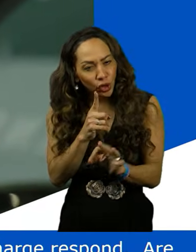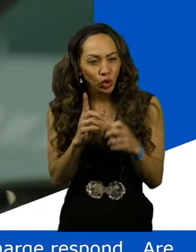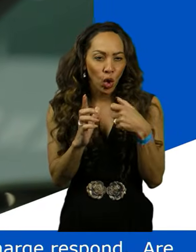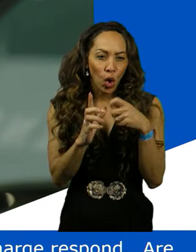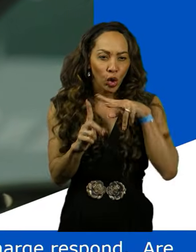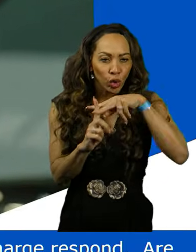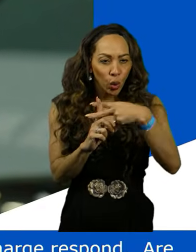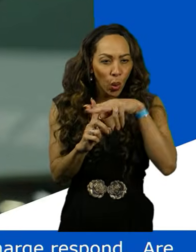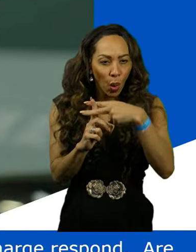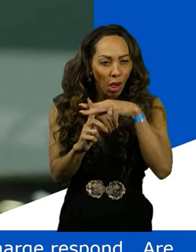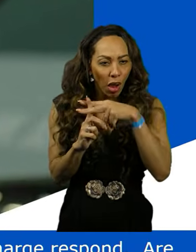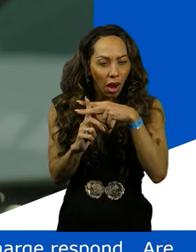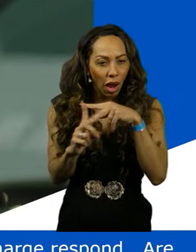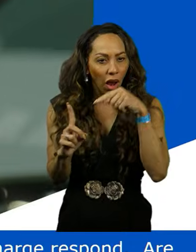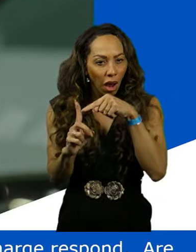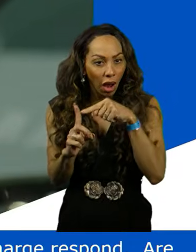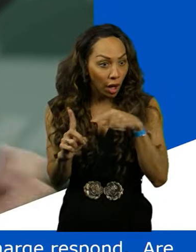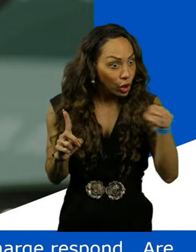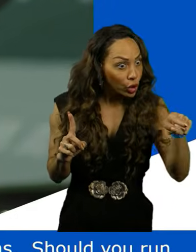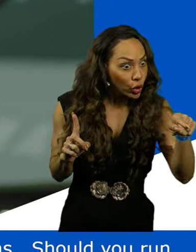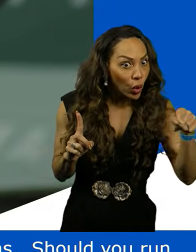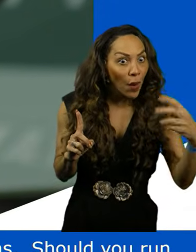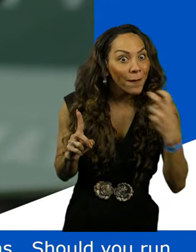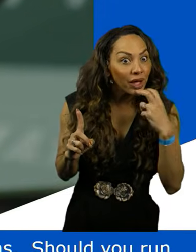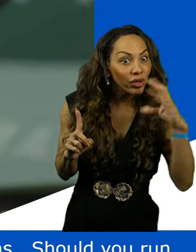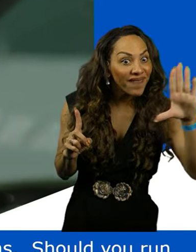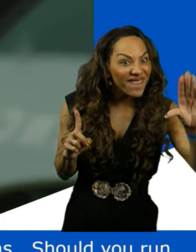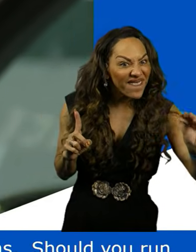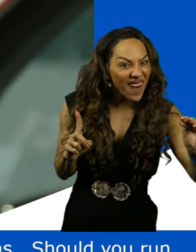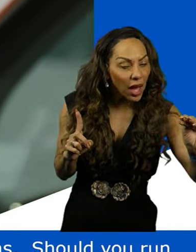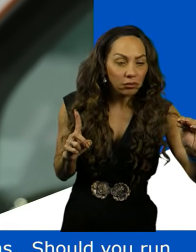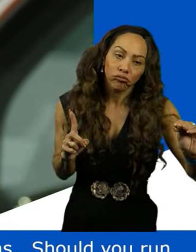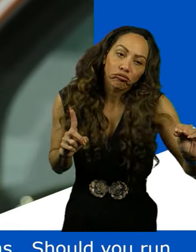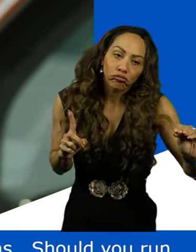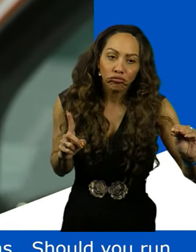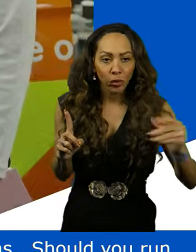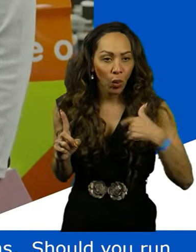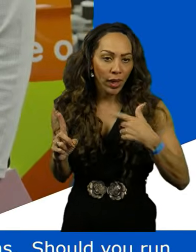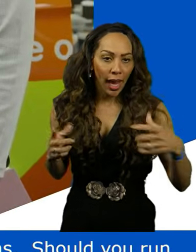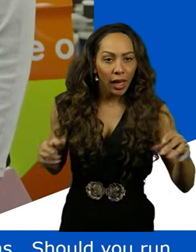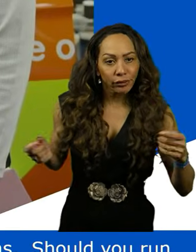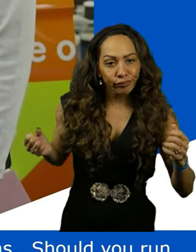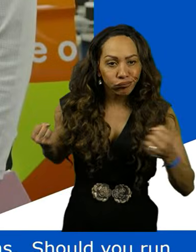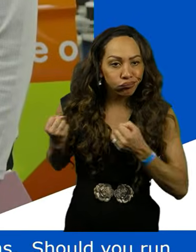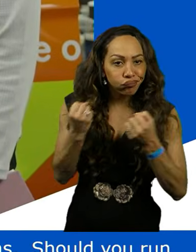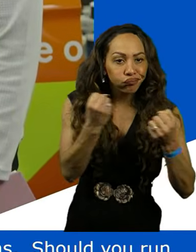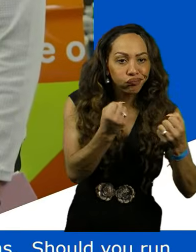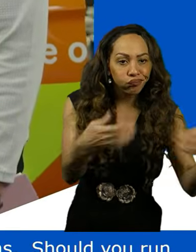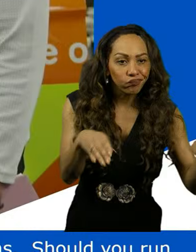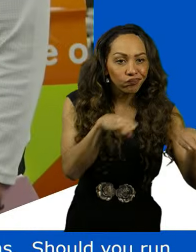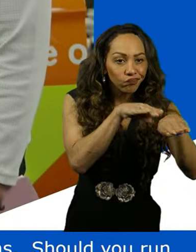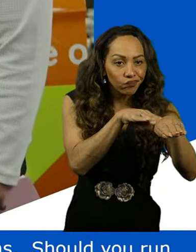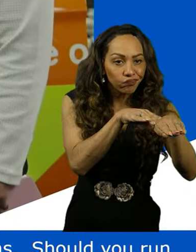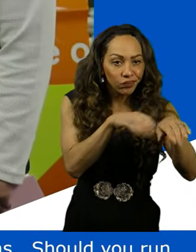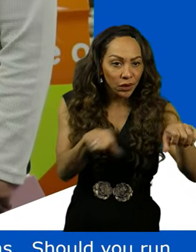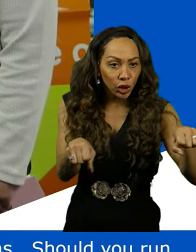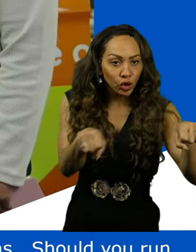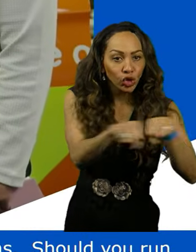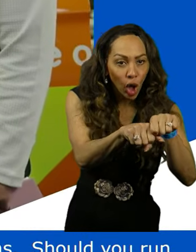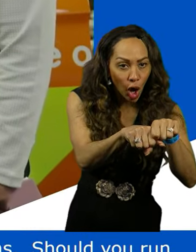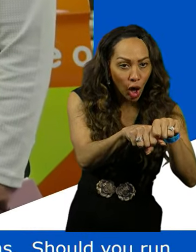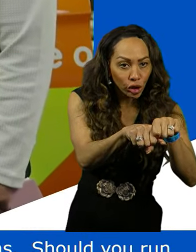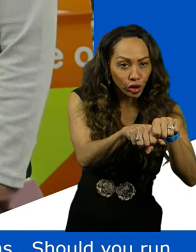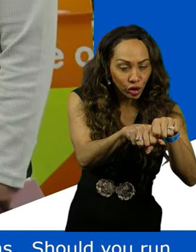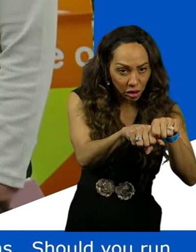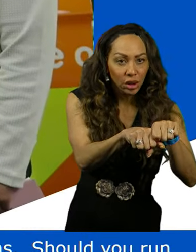out of charge at the side of the road, we can now charge your vehicle at the back of our RAC patrol van. This means that this van really does